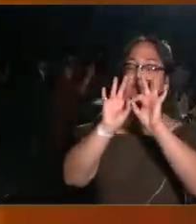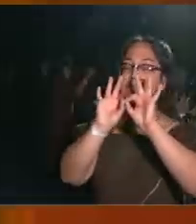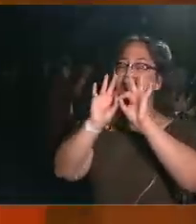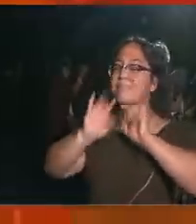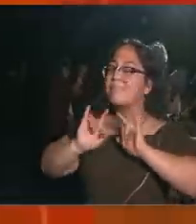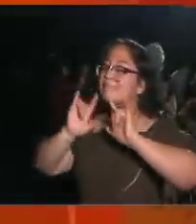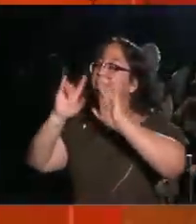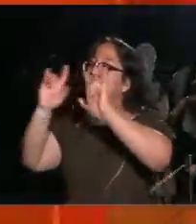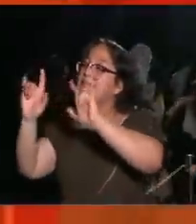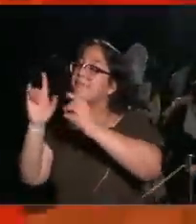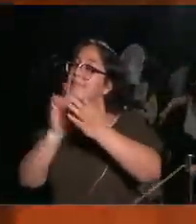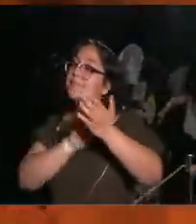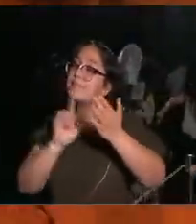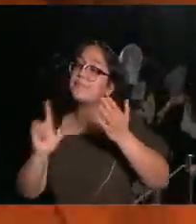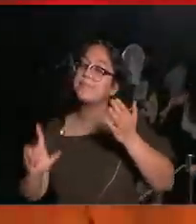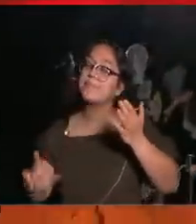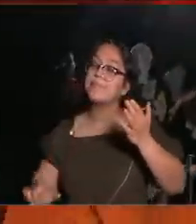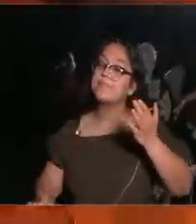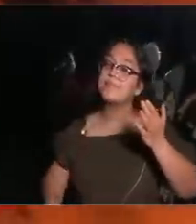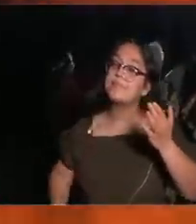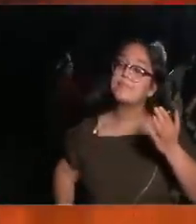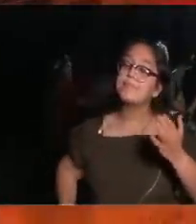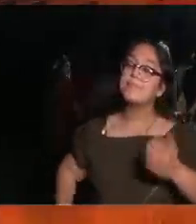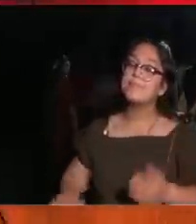We love you, Lord.